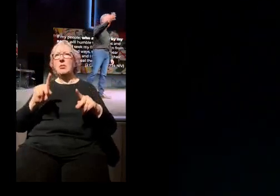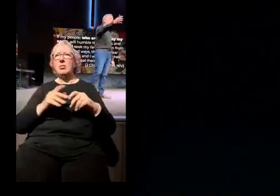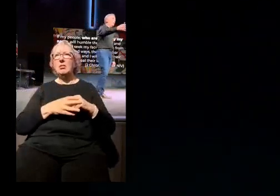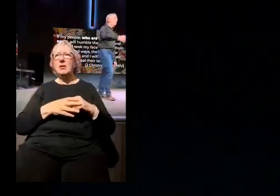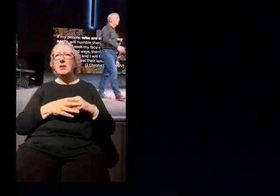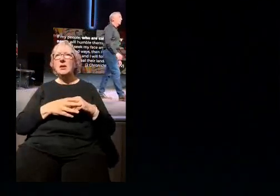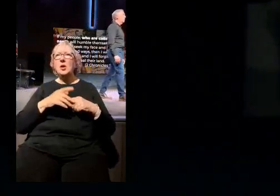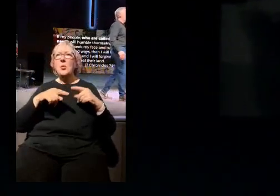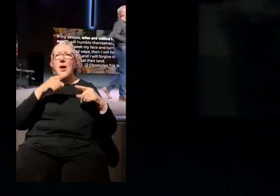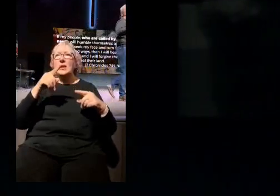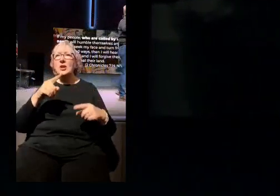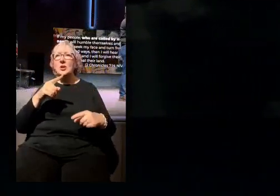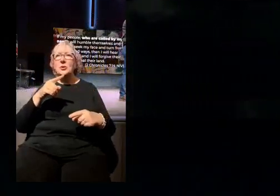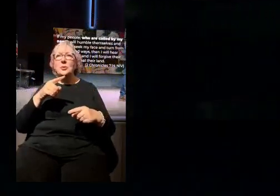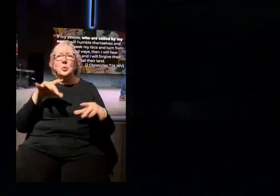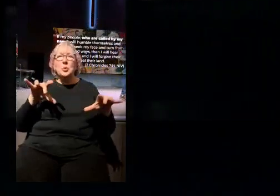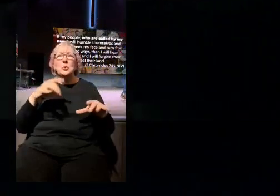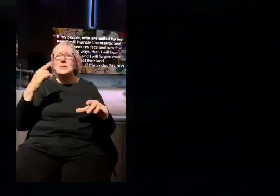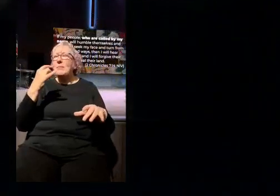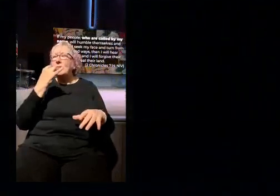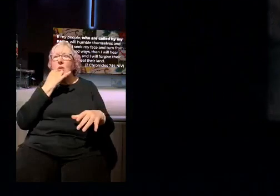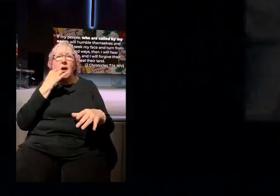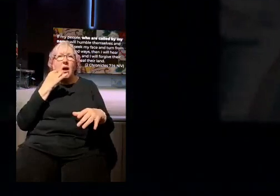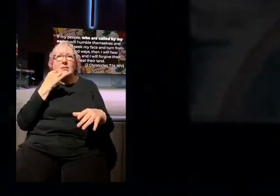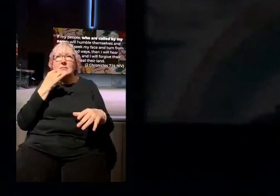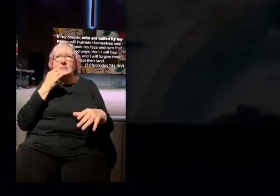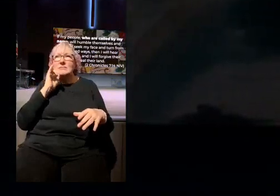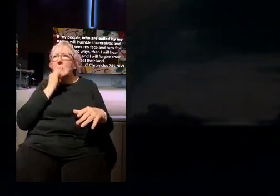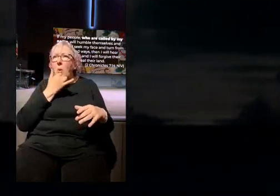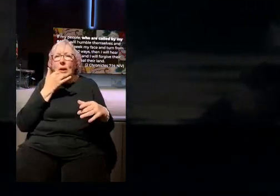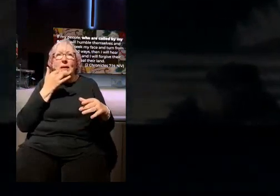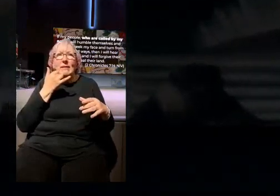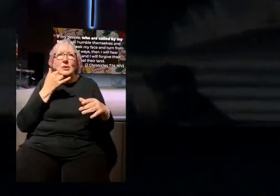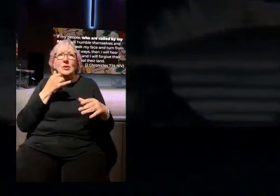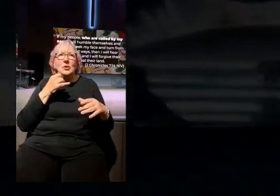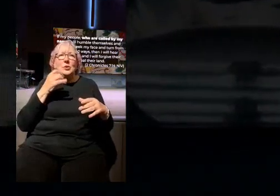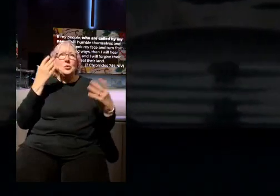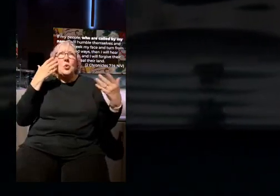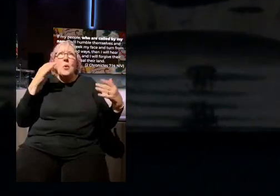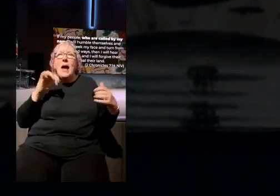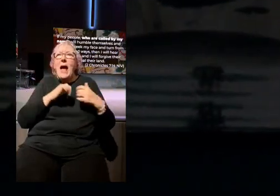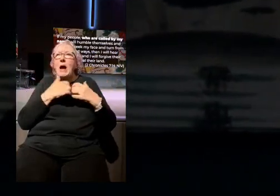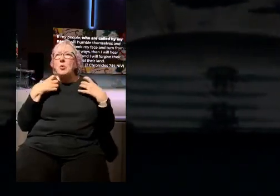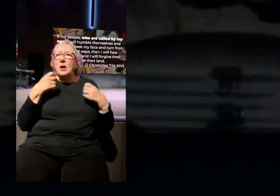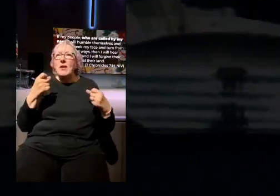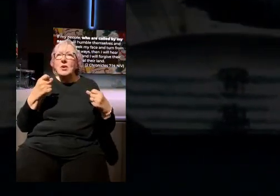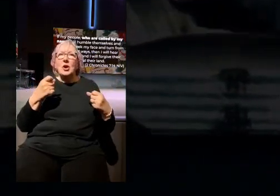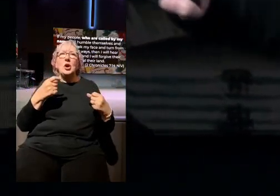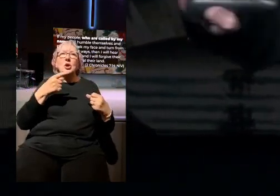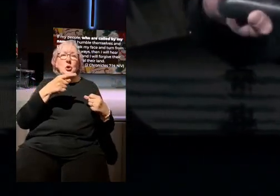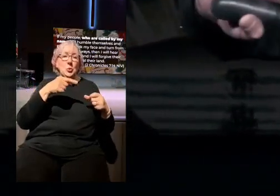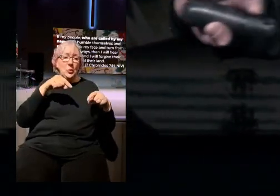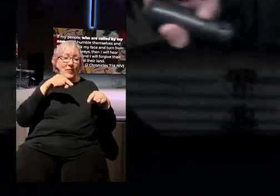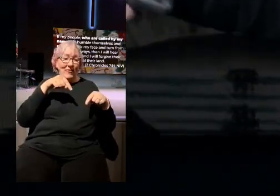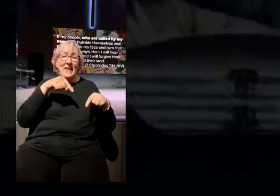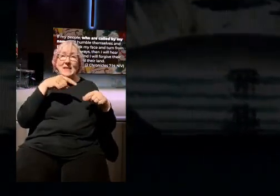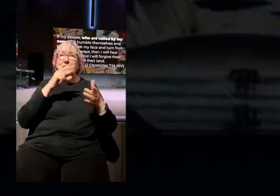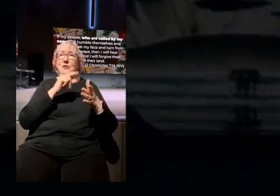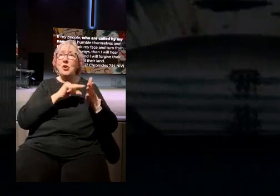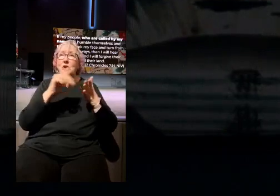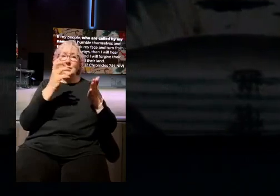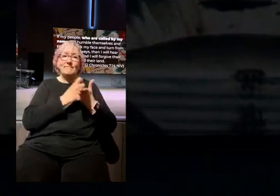it and you've done something you don't know how to recover from, you take this verse and you go to God and you genuinely seek his face and you